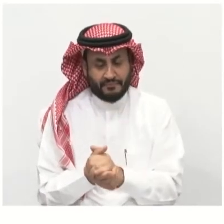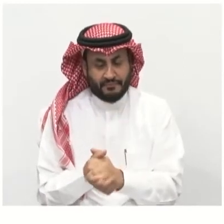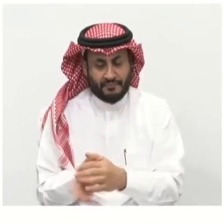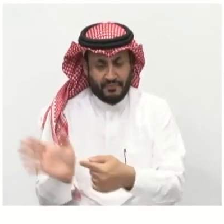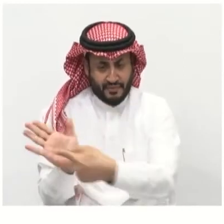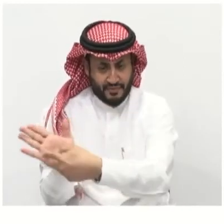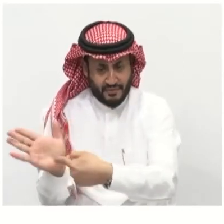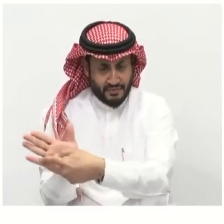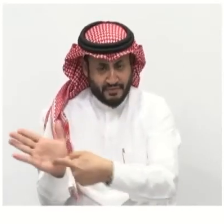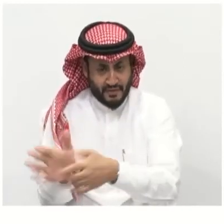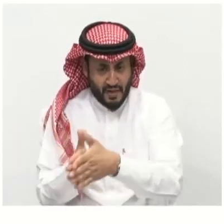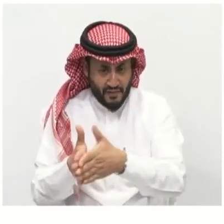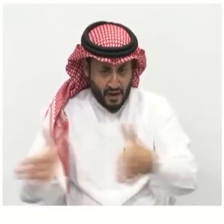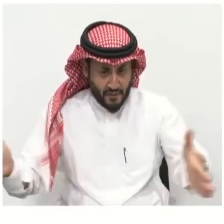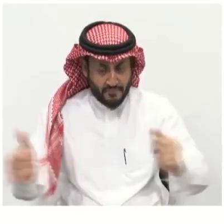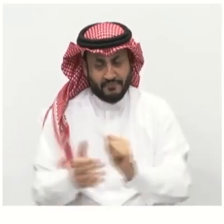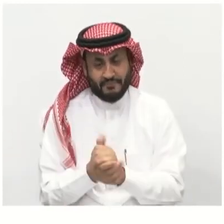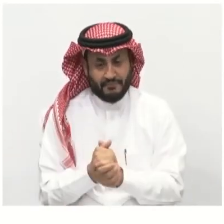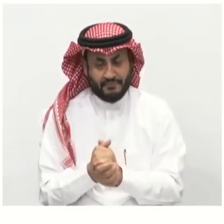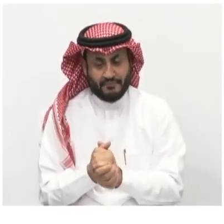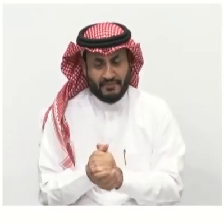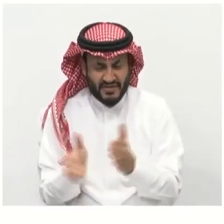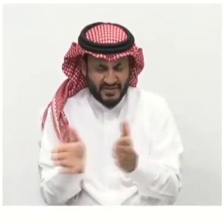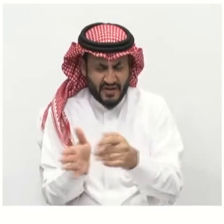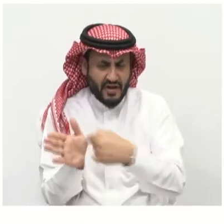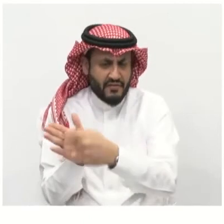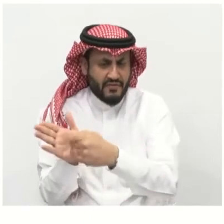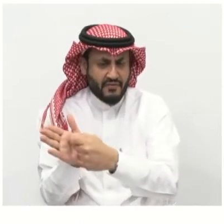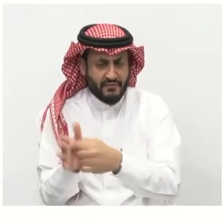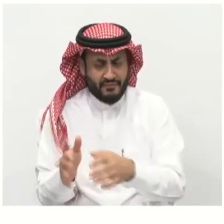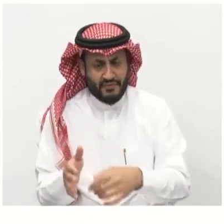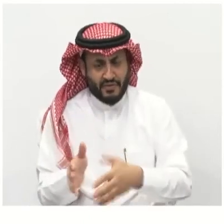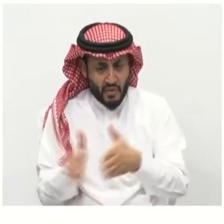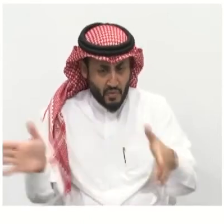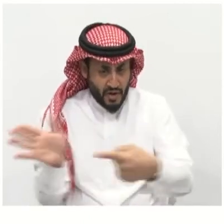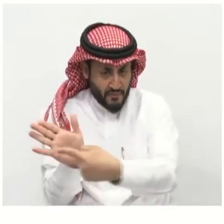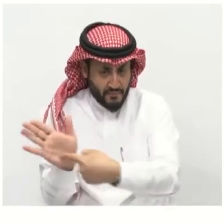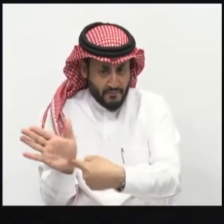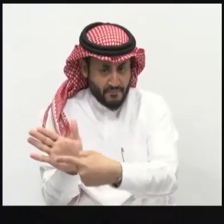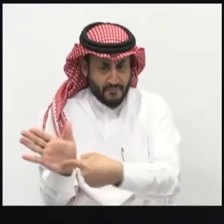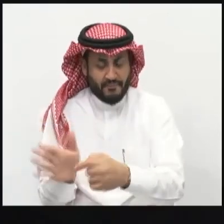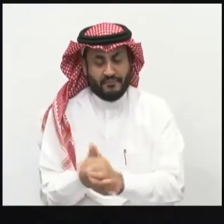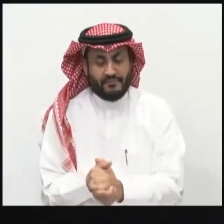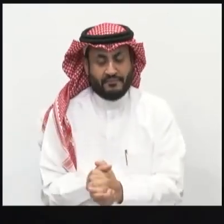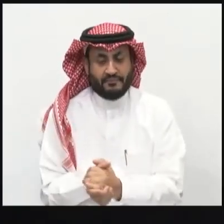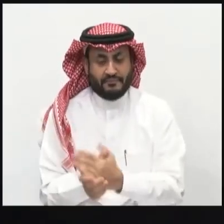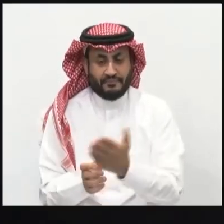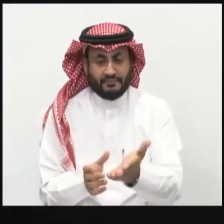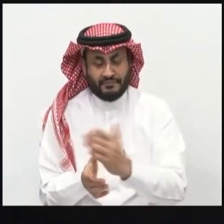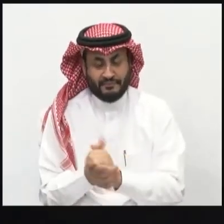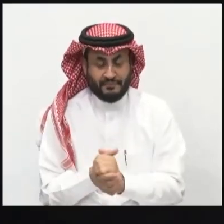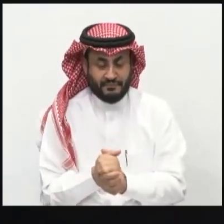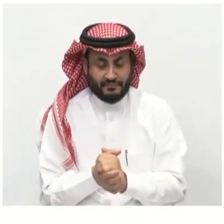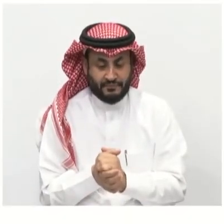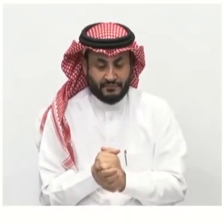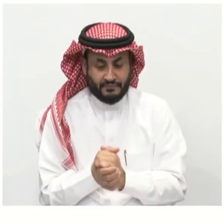And then we're going to underline the long vowel. Ready? So we're going to circle short, underline,